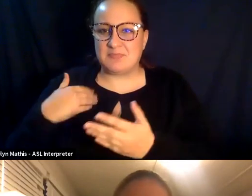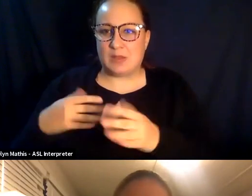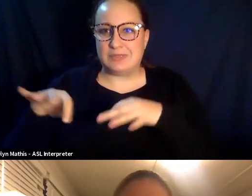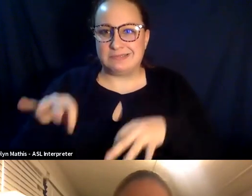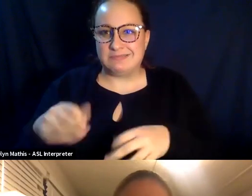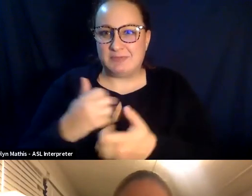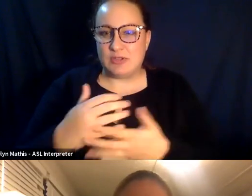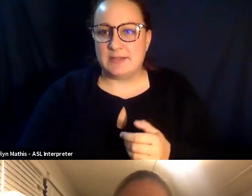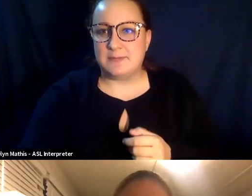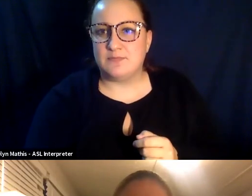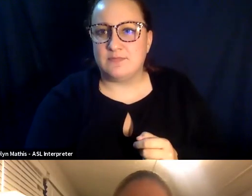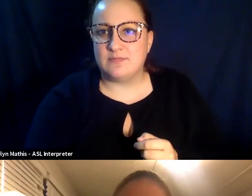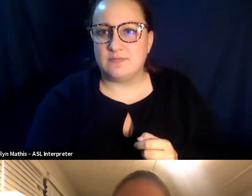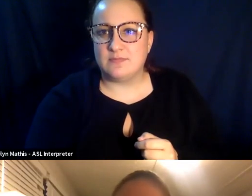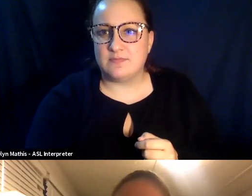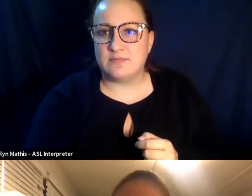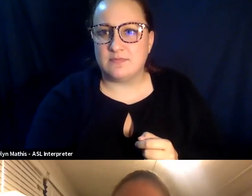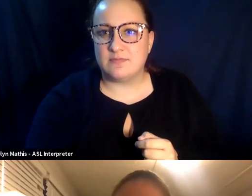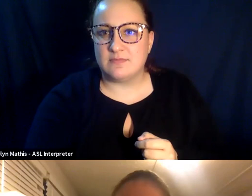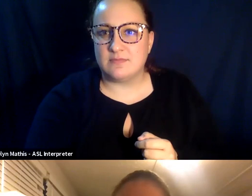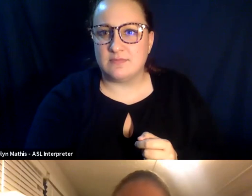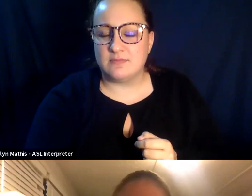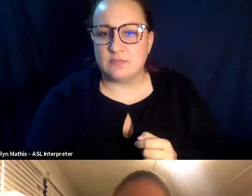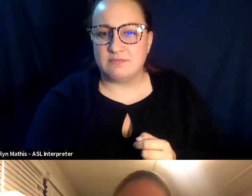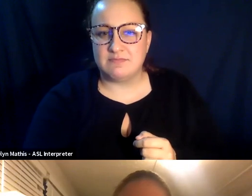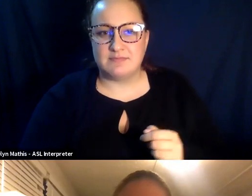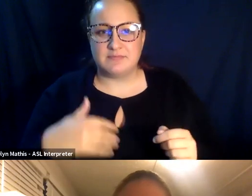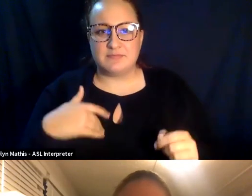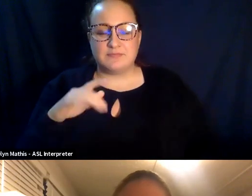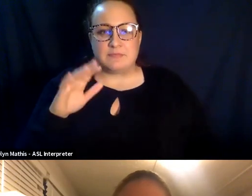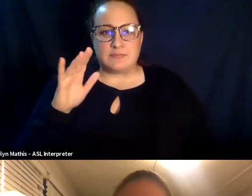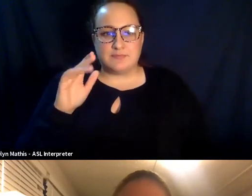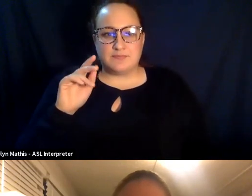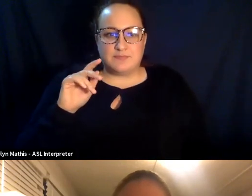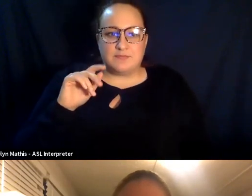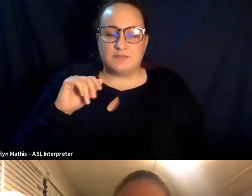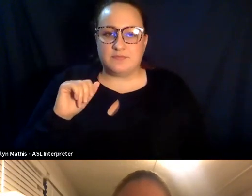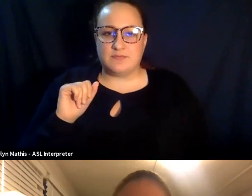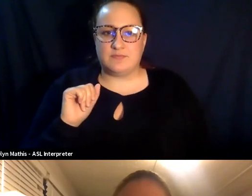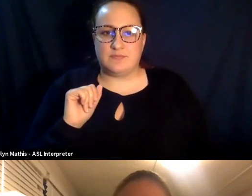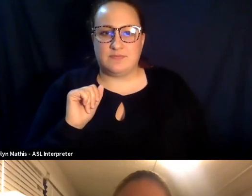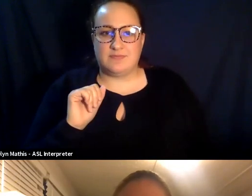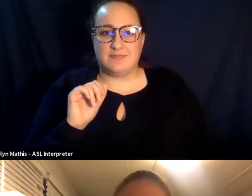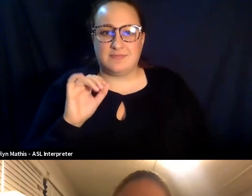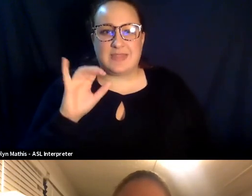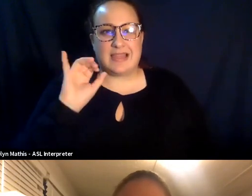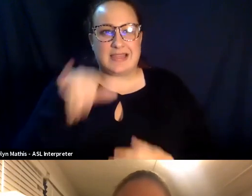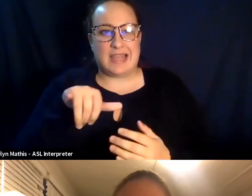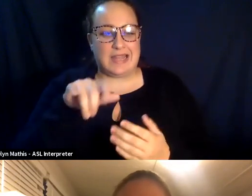just thinking through some of these great points that you made here, the that